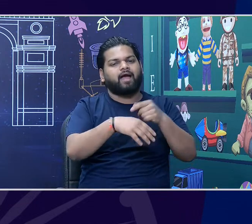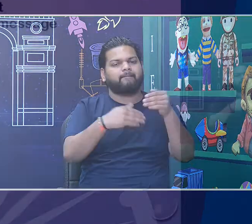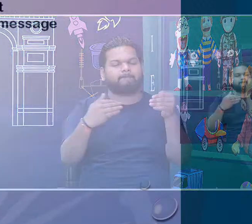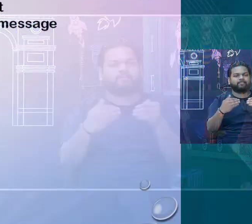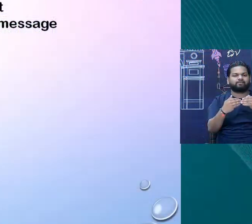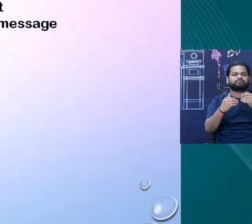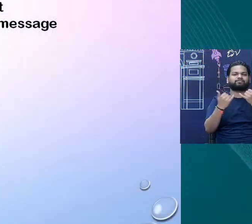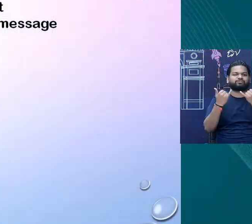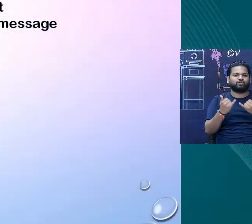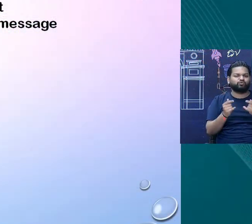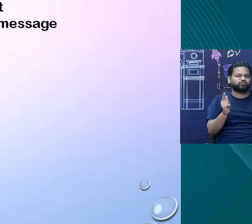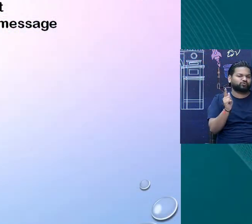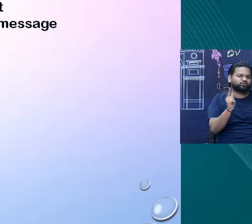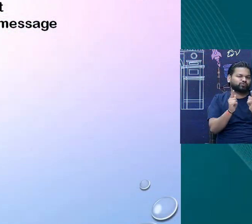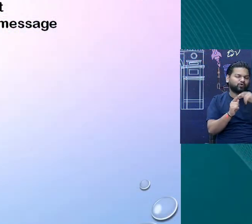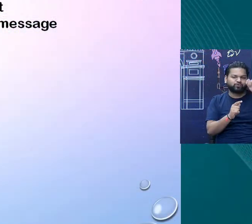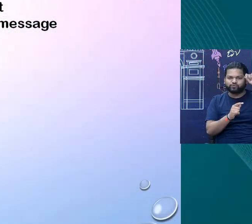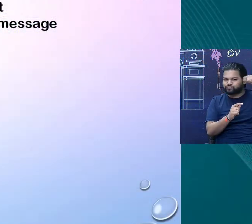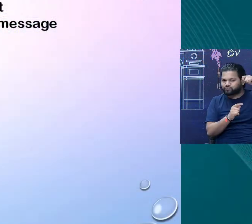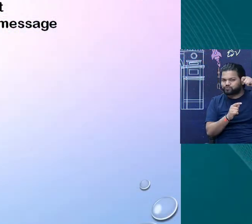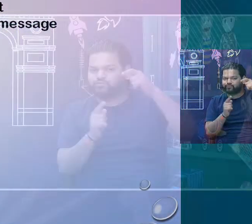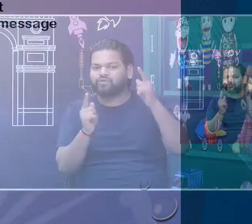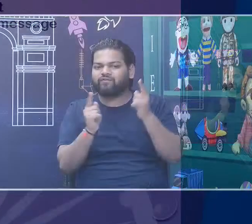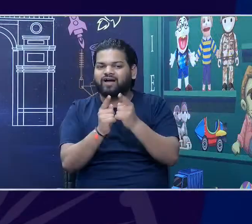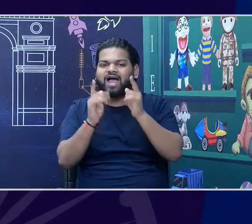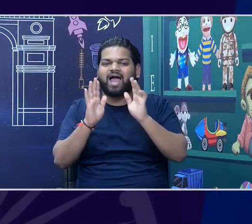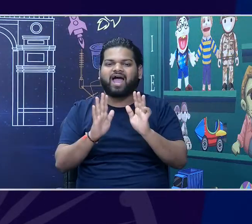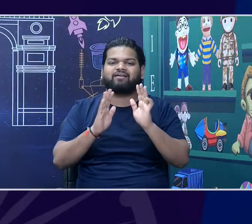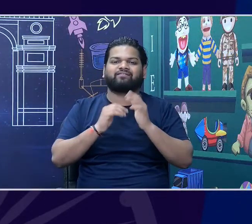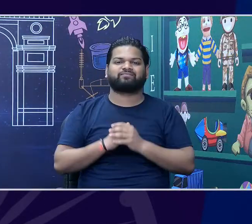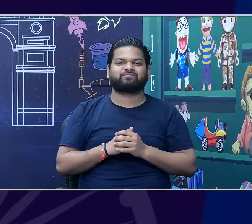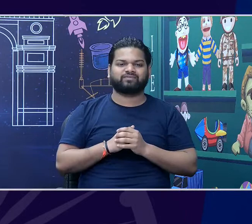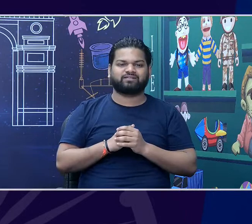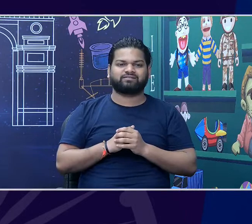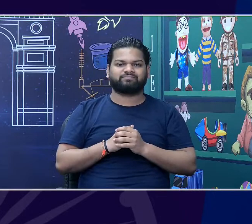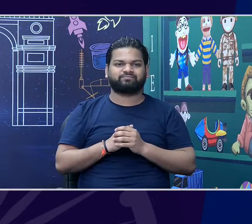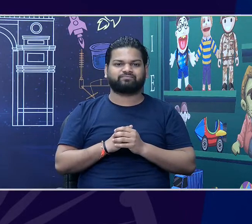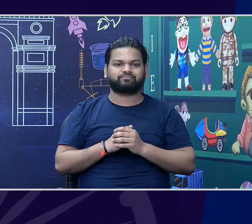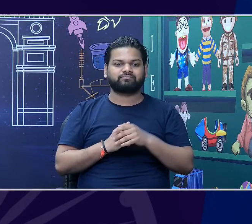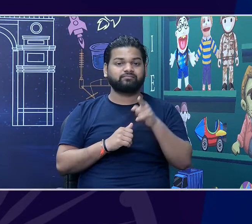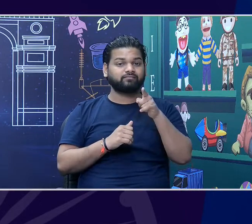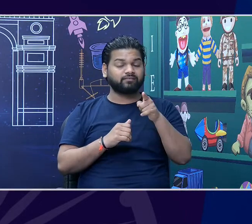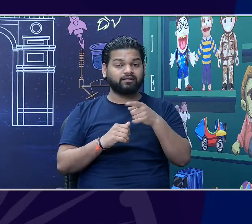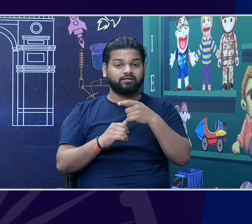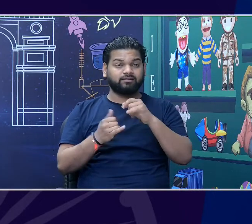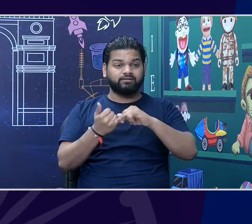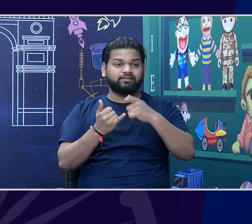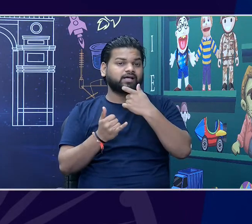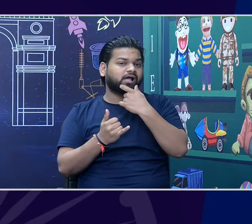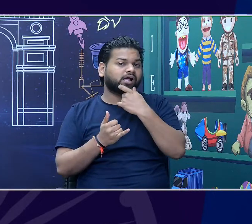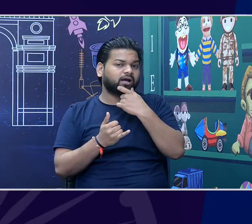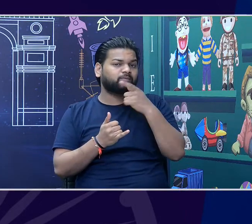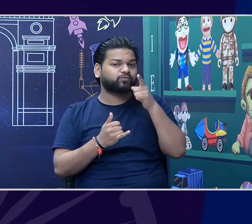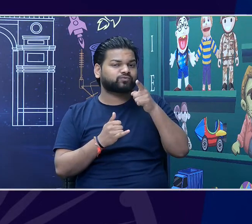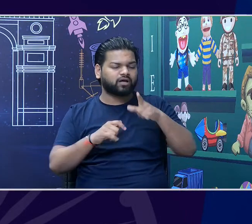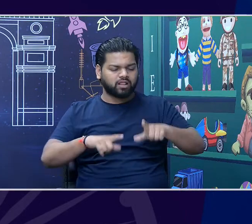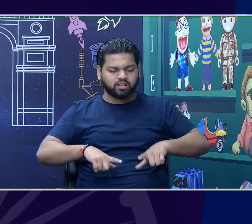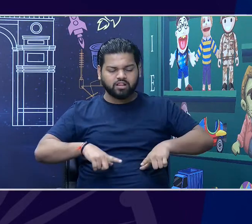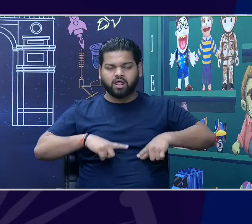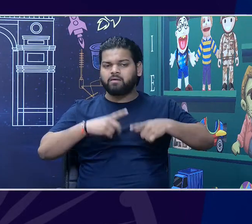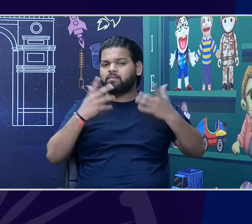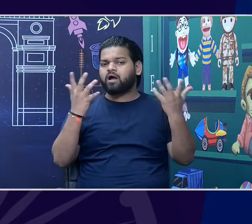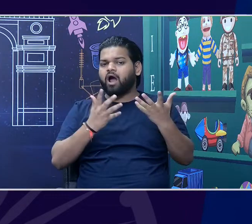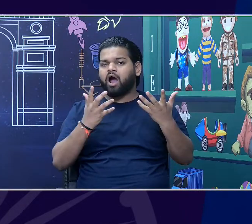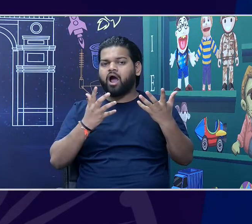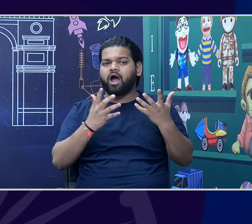little clip that is going to show you about the life of Stephen Hawking, and it is going to show you how he spoke